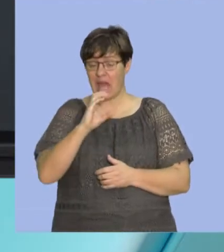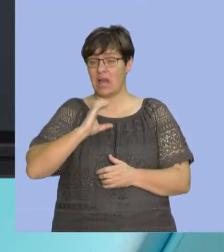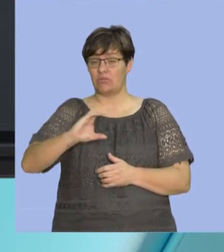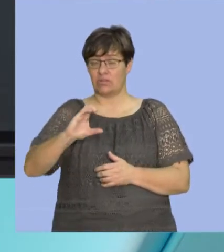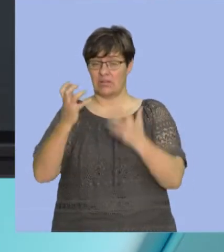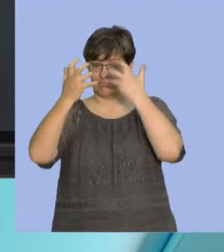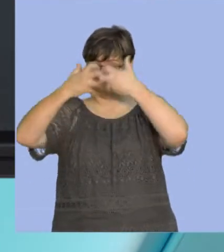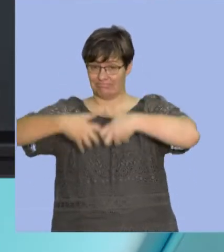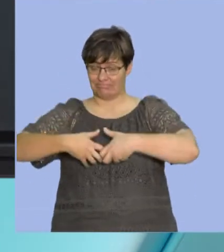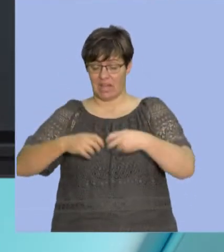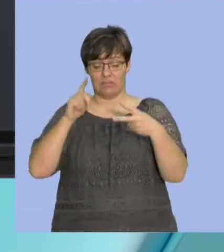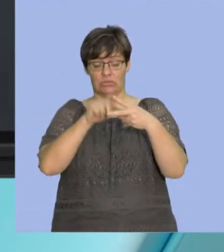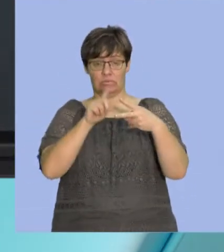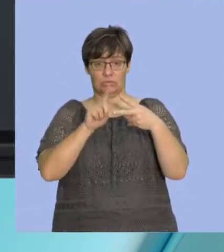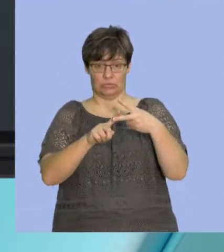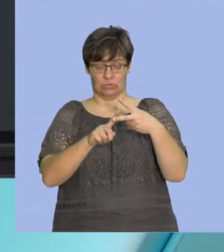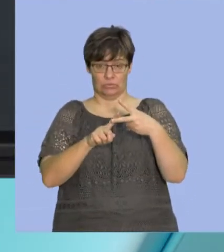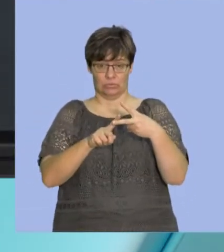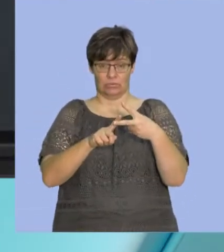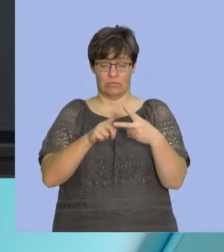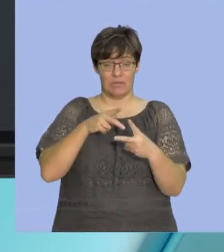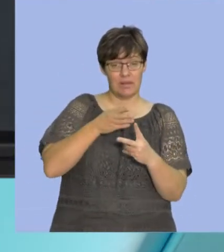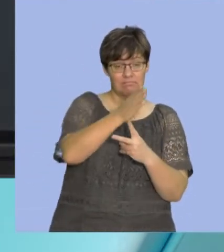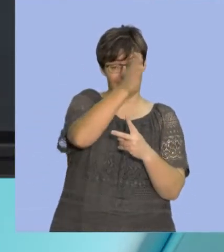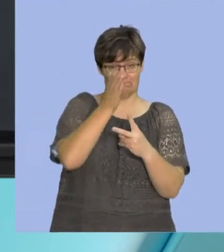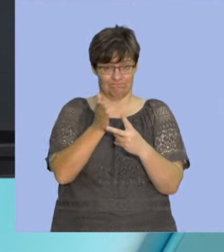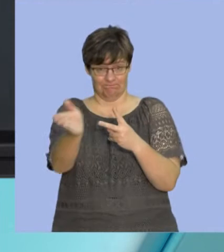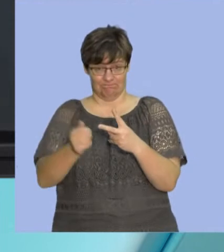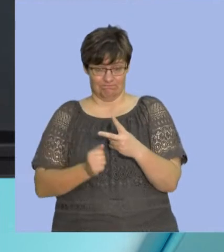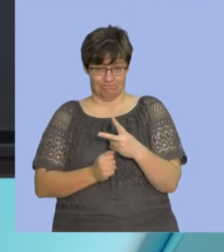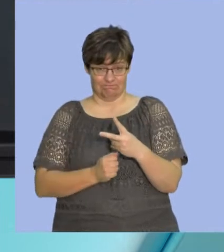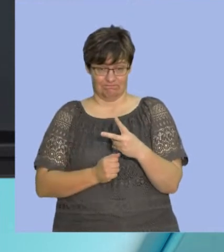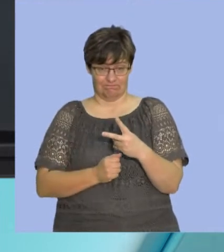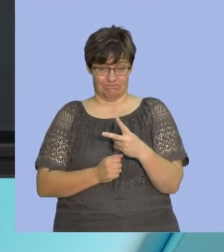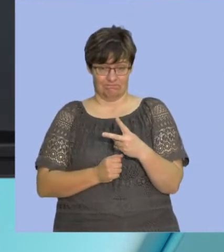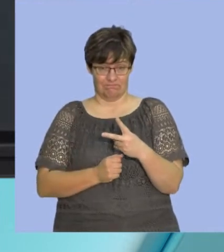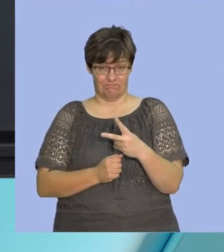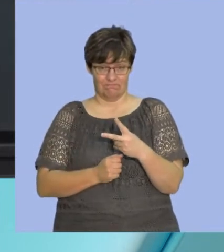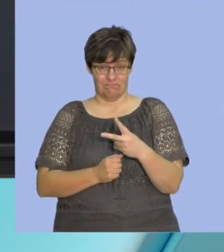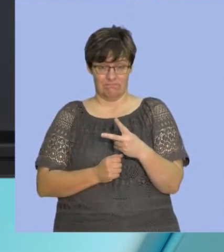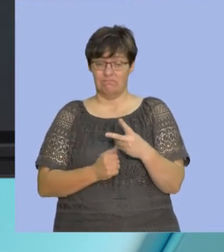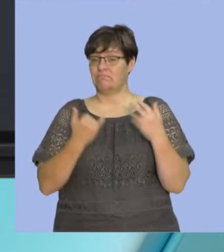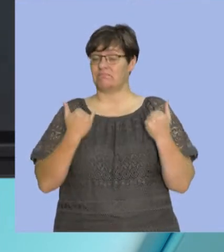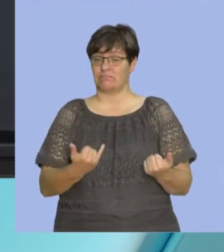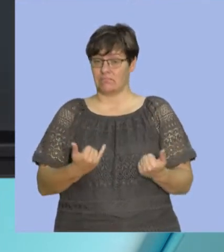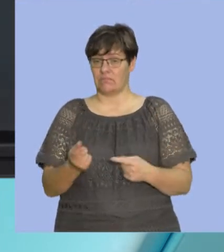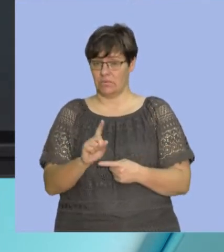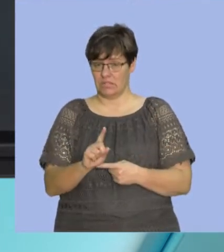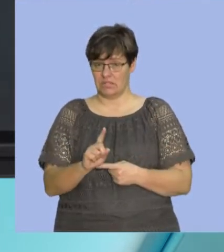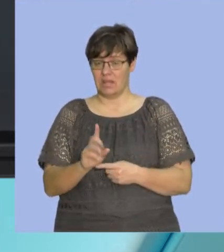reconciliation, there are two different journeys to undertake. We are taking today's journey on